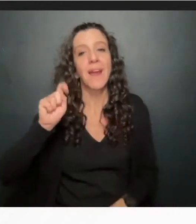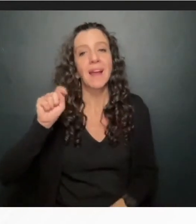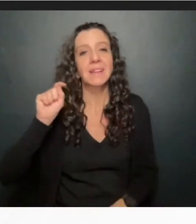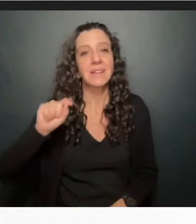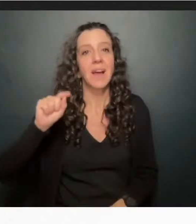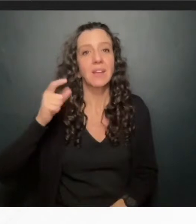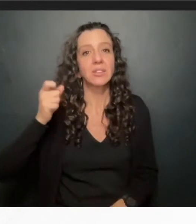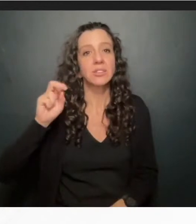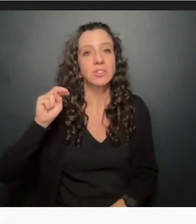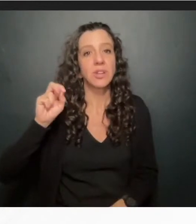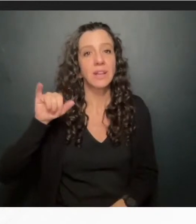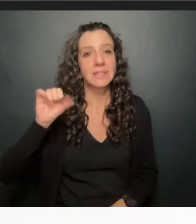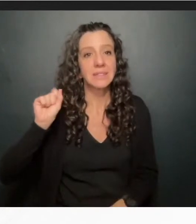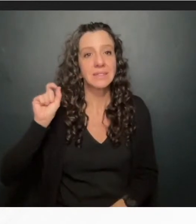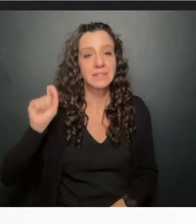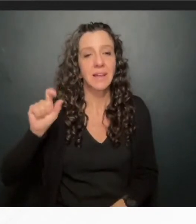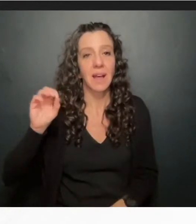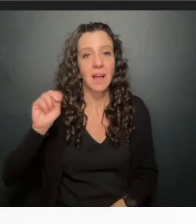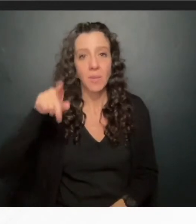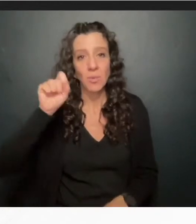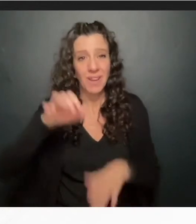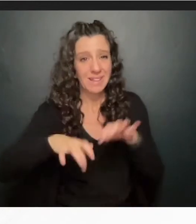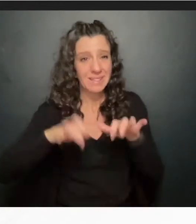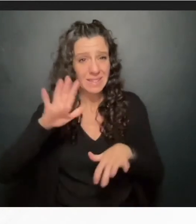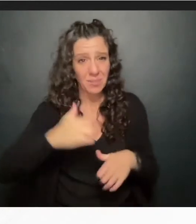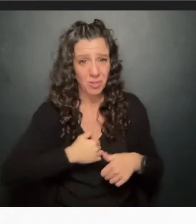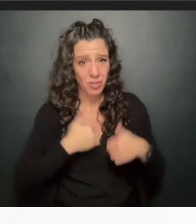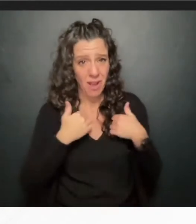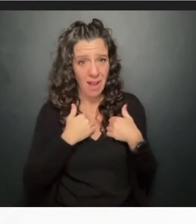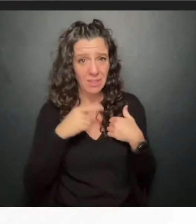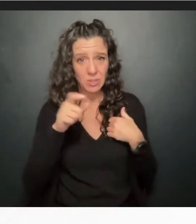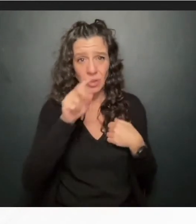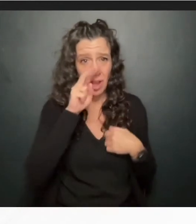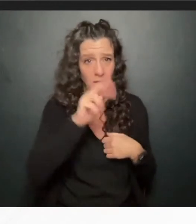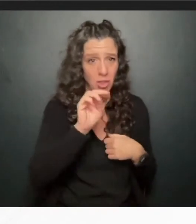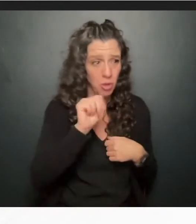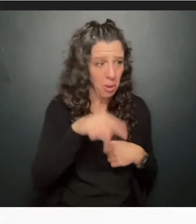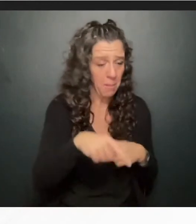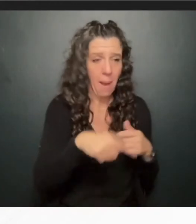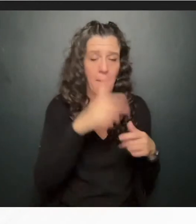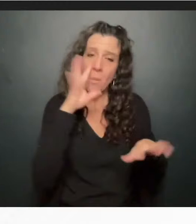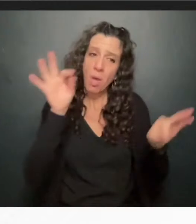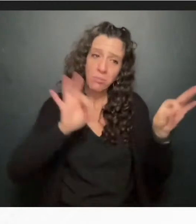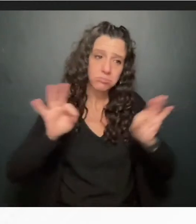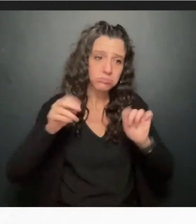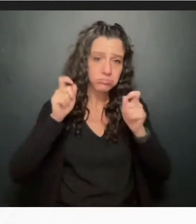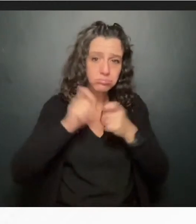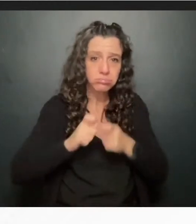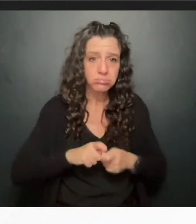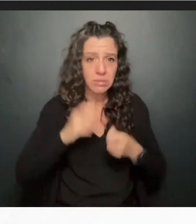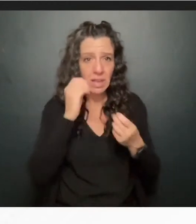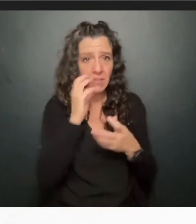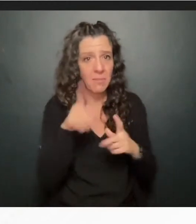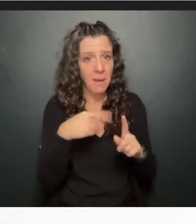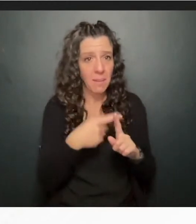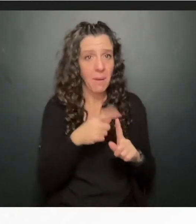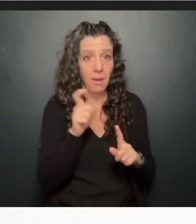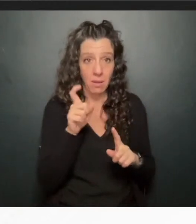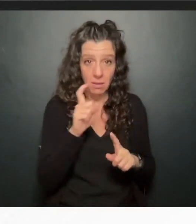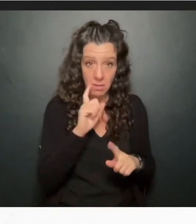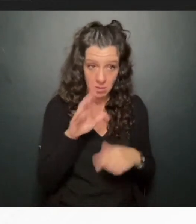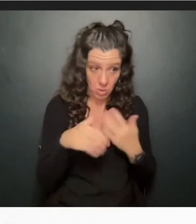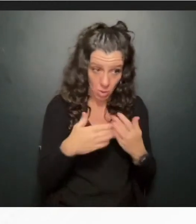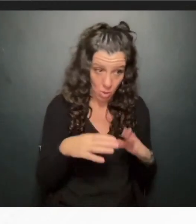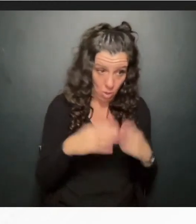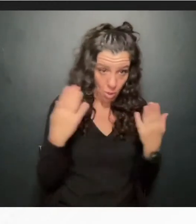protect.genesis.com. You can type in your address, you can look at a map, it'll give you detailed information as to whether it's all open,